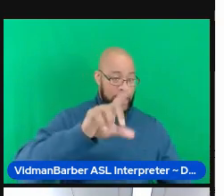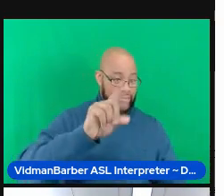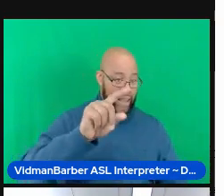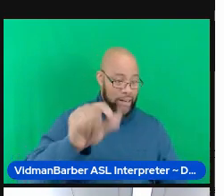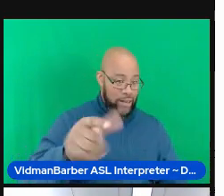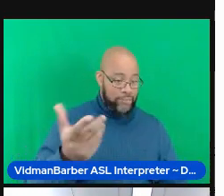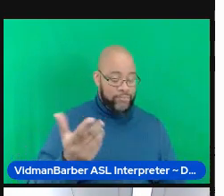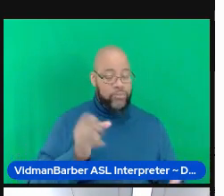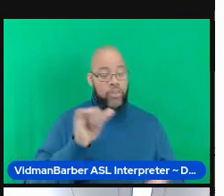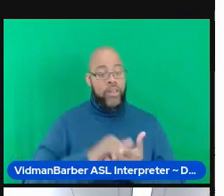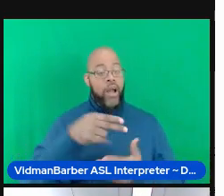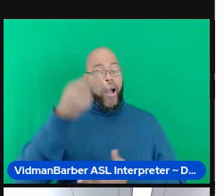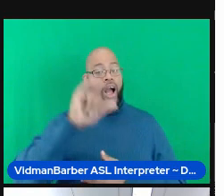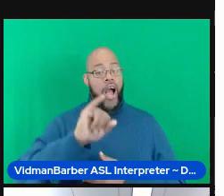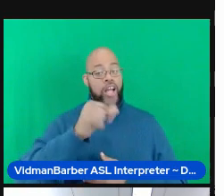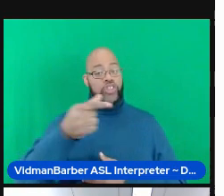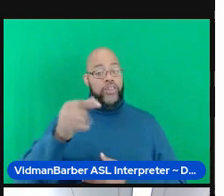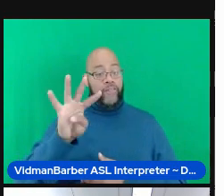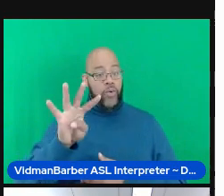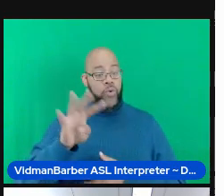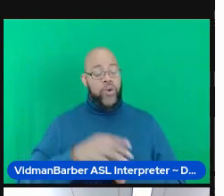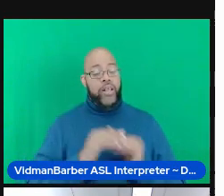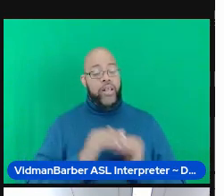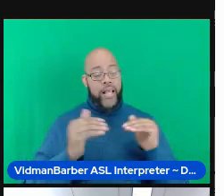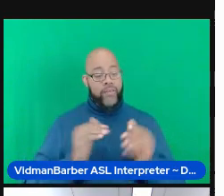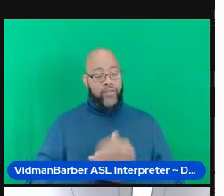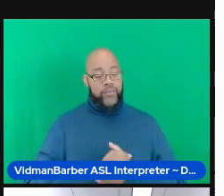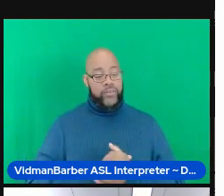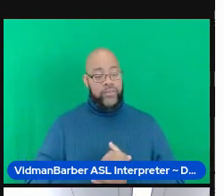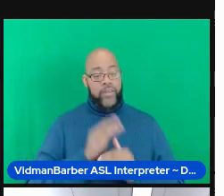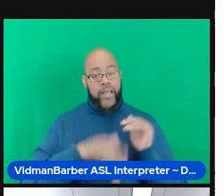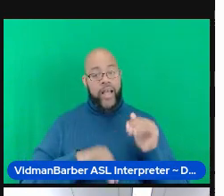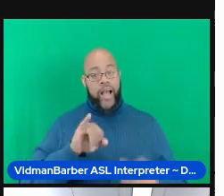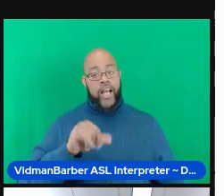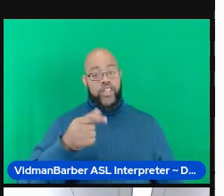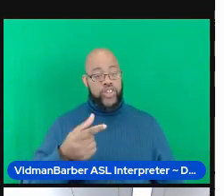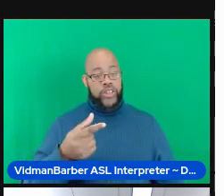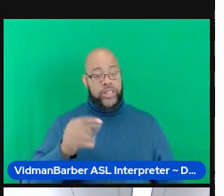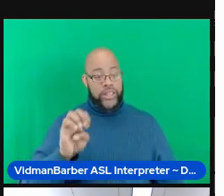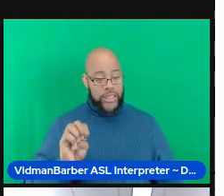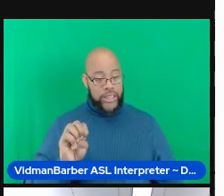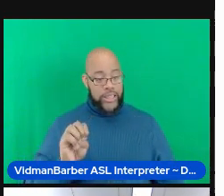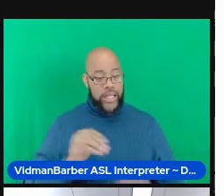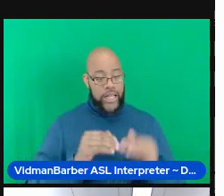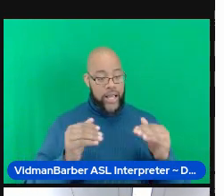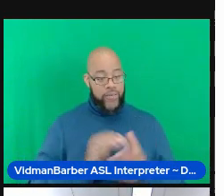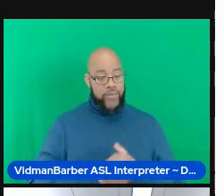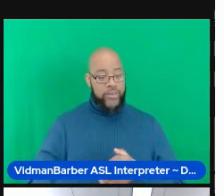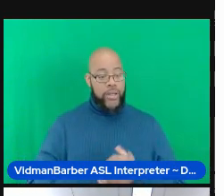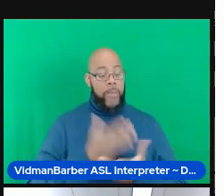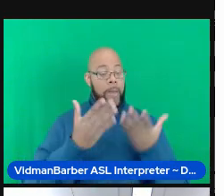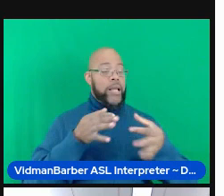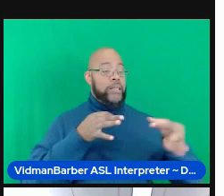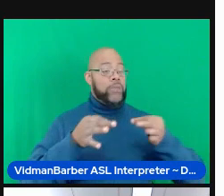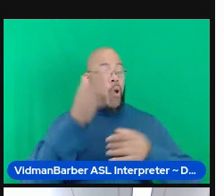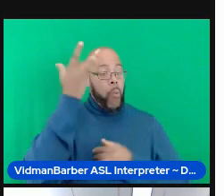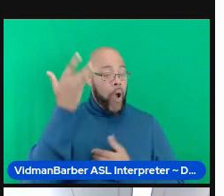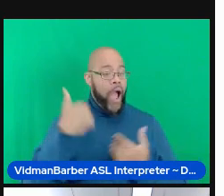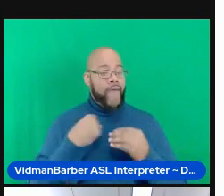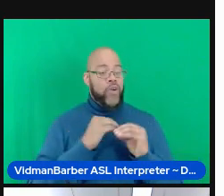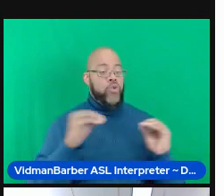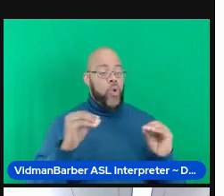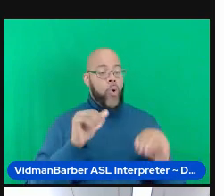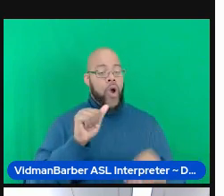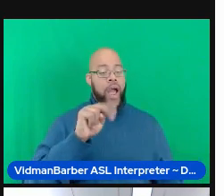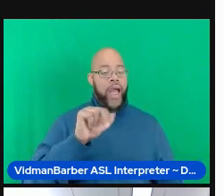And so the higher IgG4 levels than the IgE levels might explain why there was no